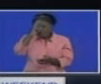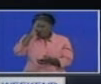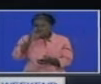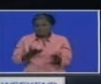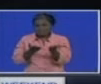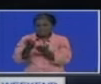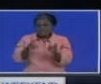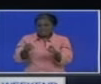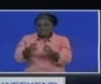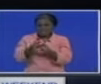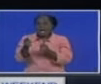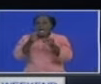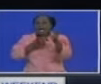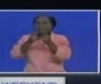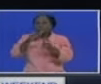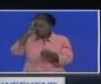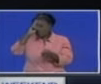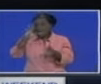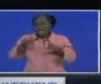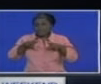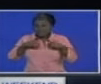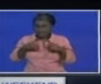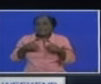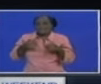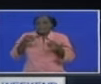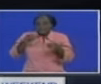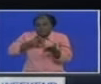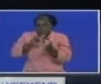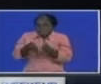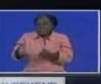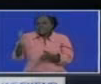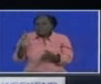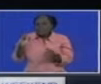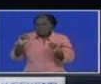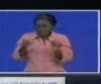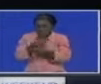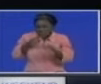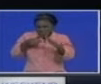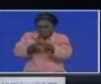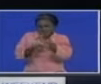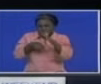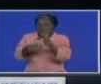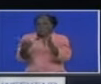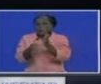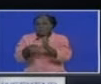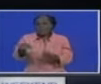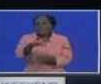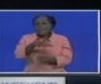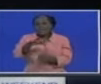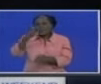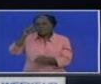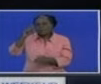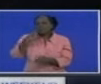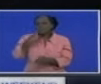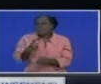police spokespersons, however, admit that security agencies have not managed to access the troubled areas in Turkana South